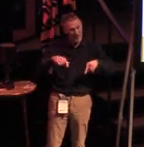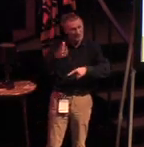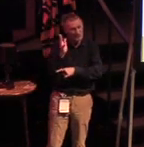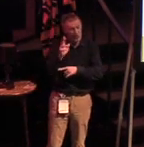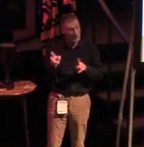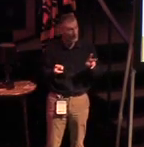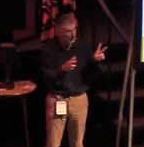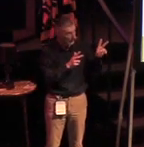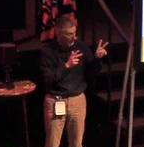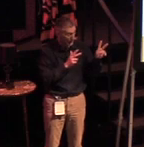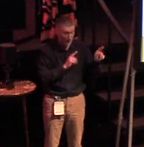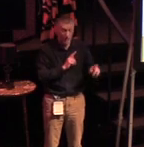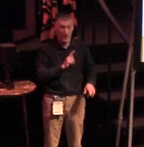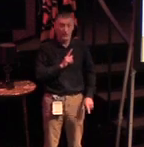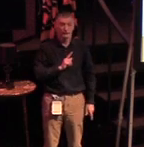sing